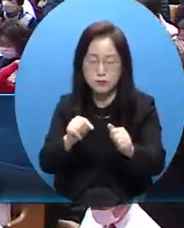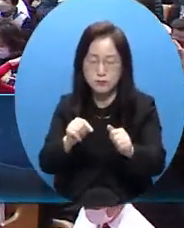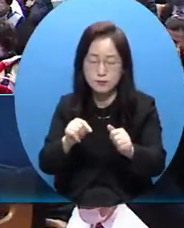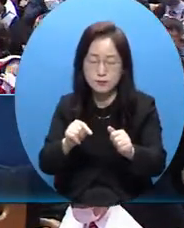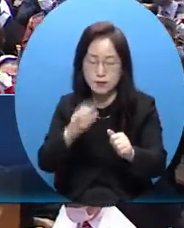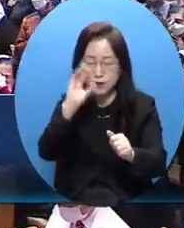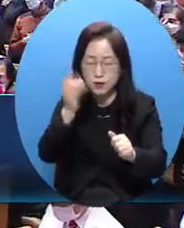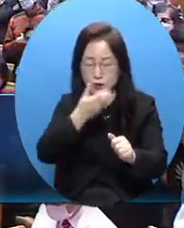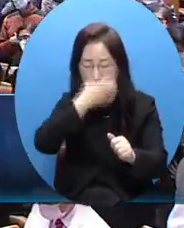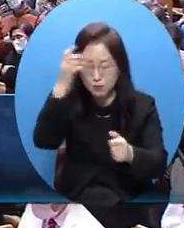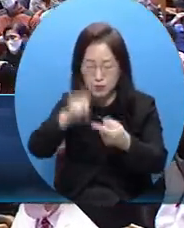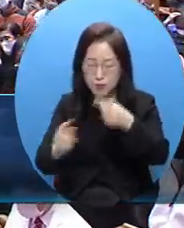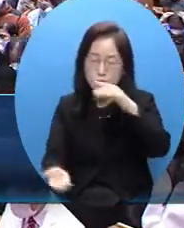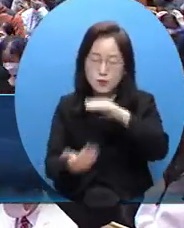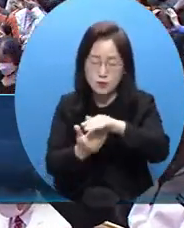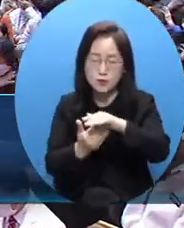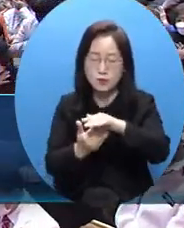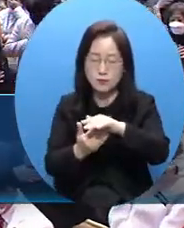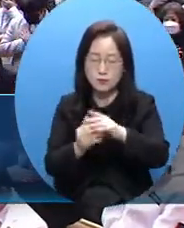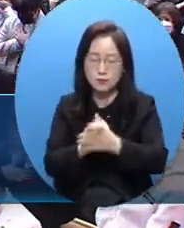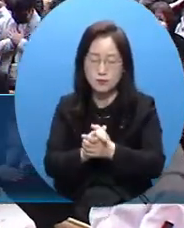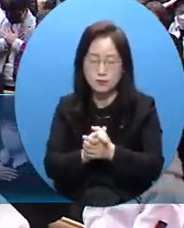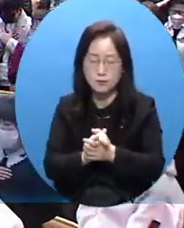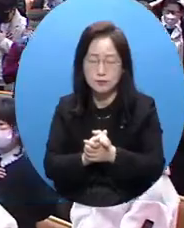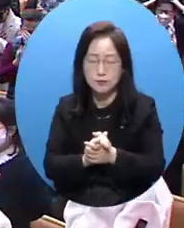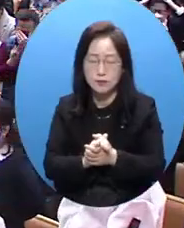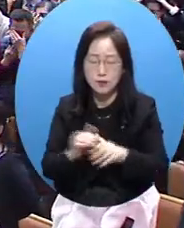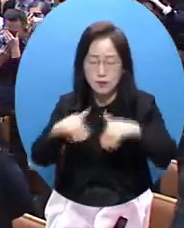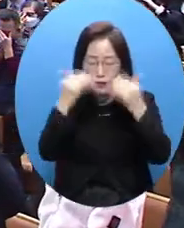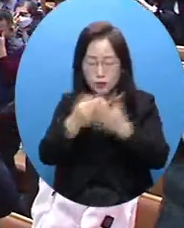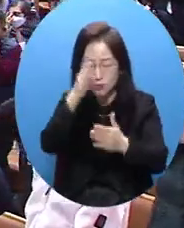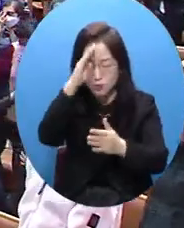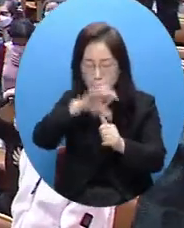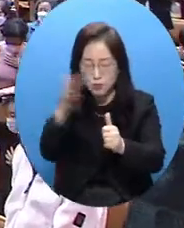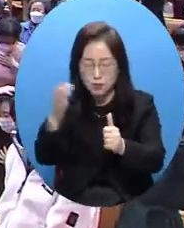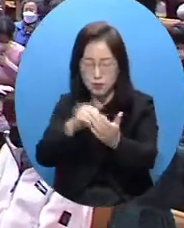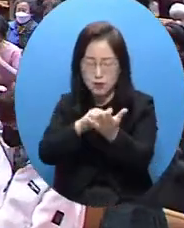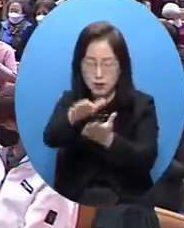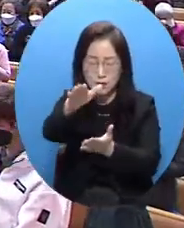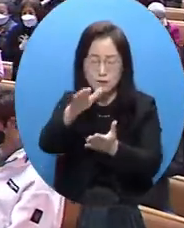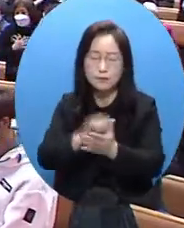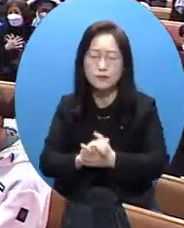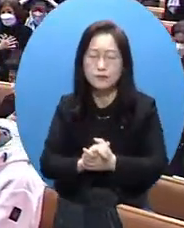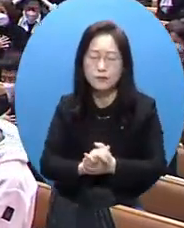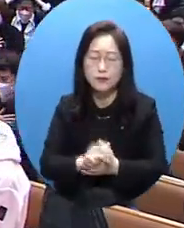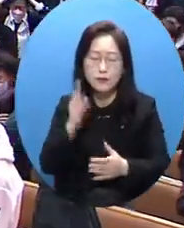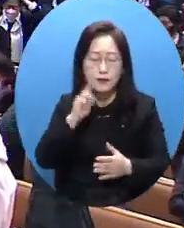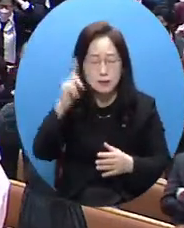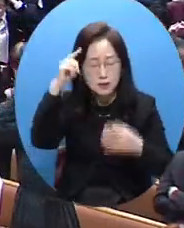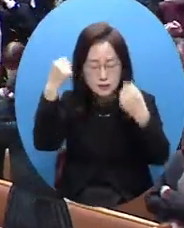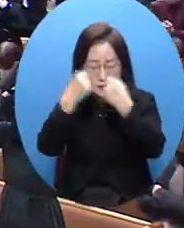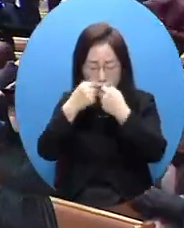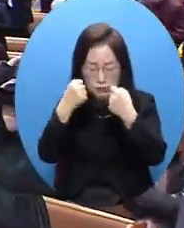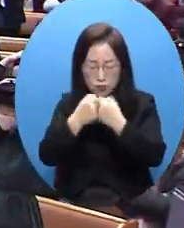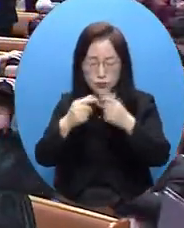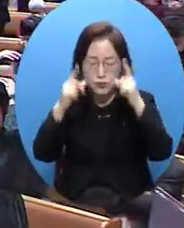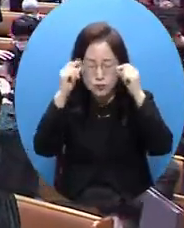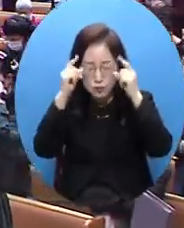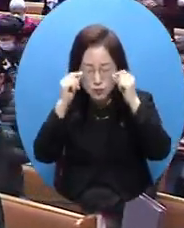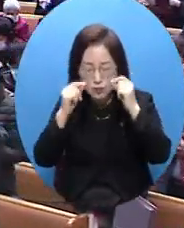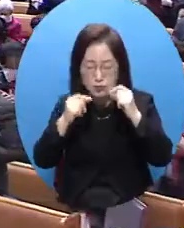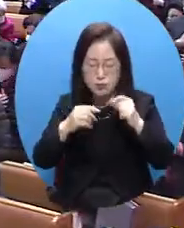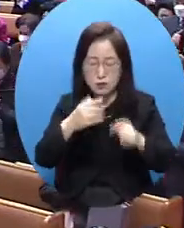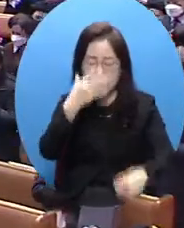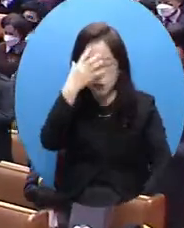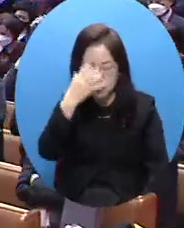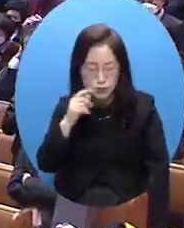your problems go away your dream will come true your diseases go away stay away from the children of God